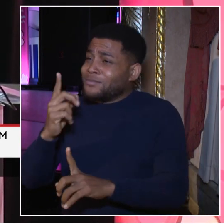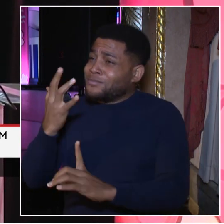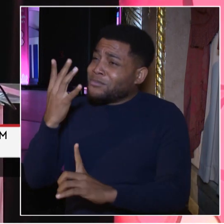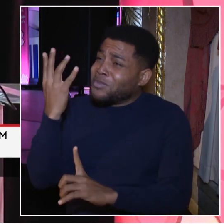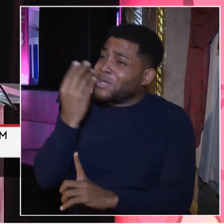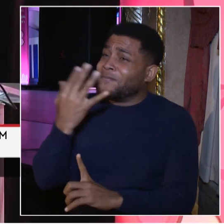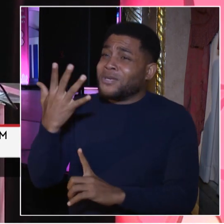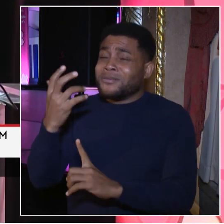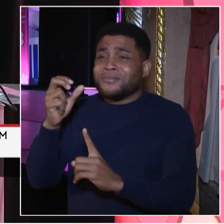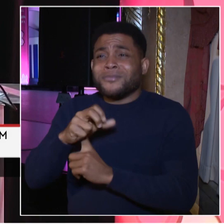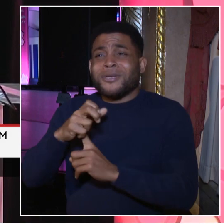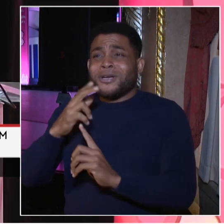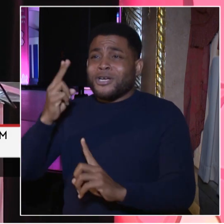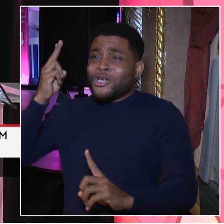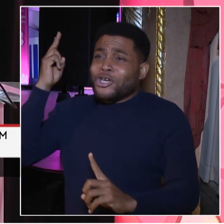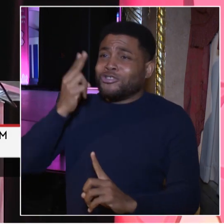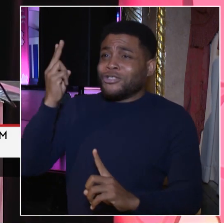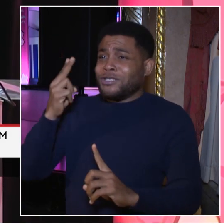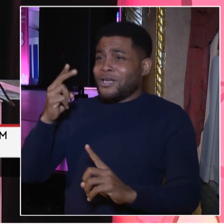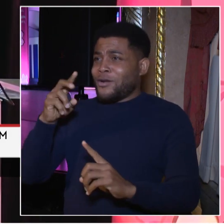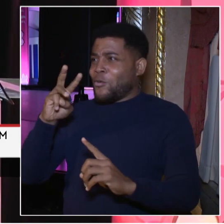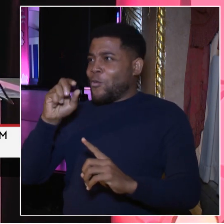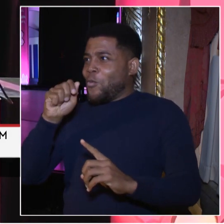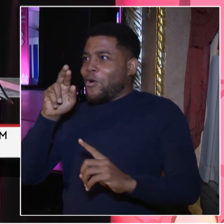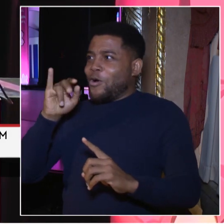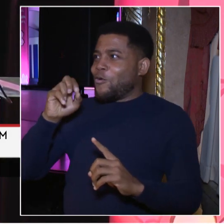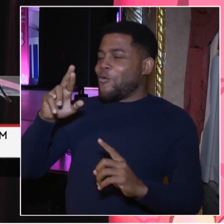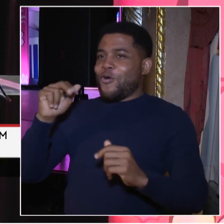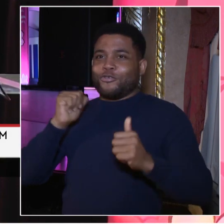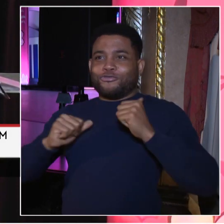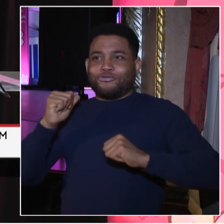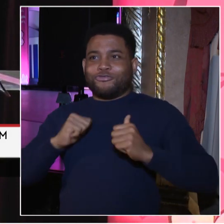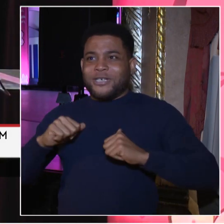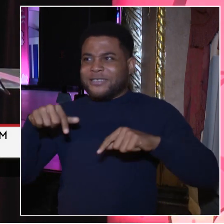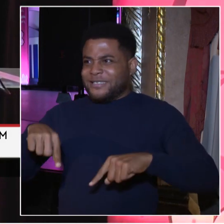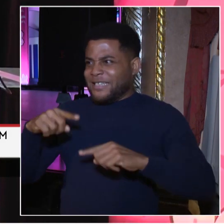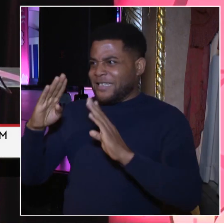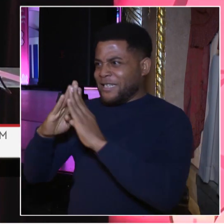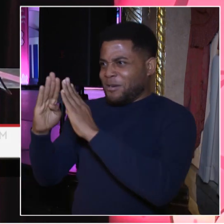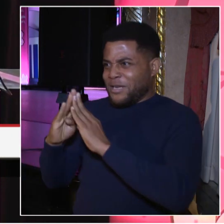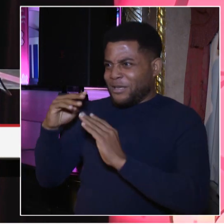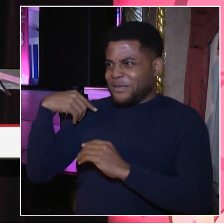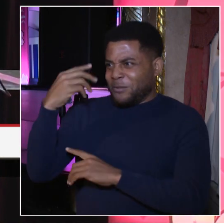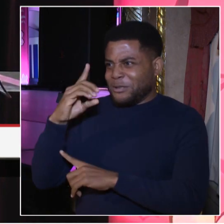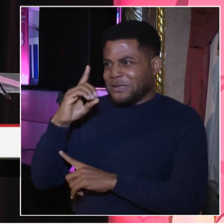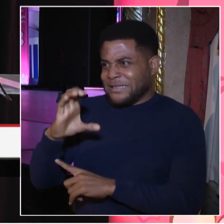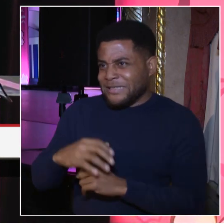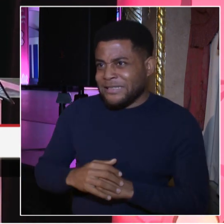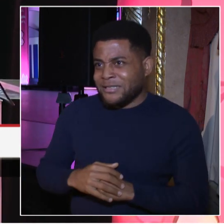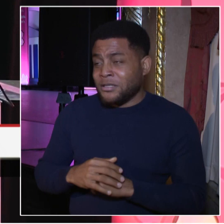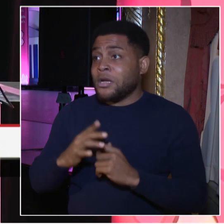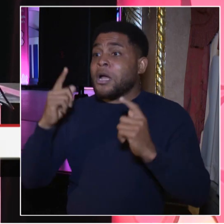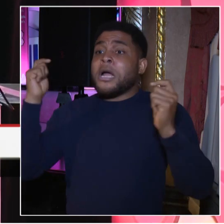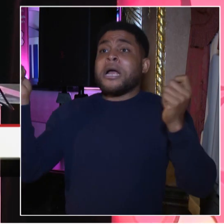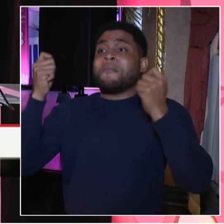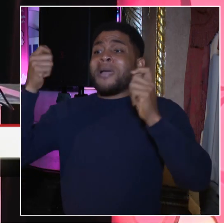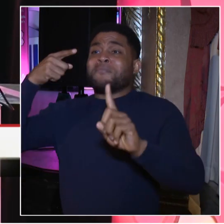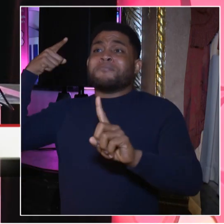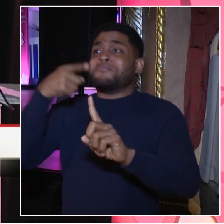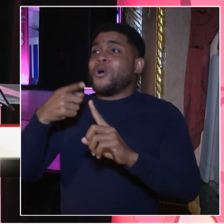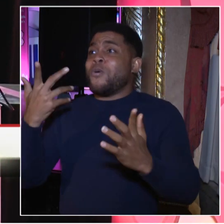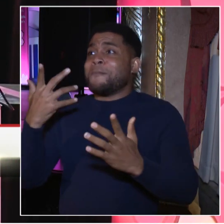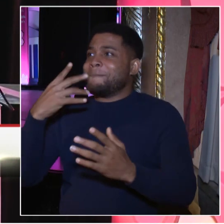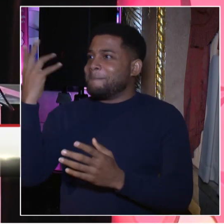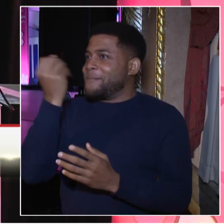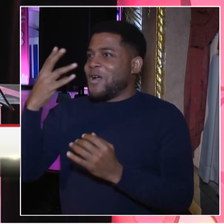historic Warner Theater in downtown Washington, D.C. to celebrate our beautiful cherry